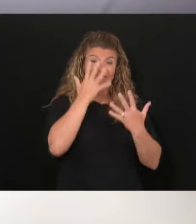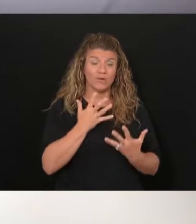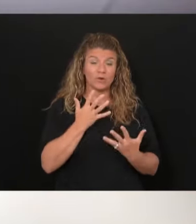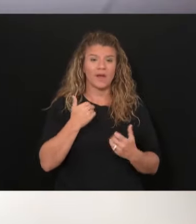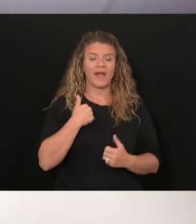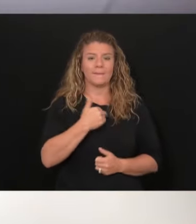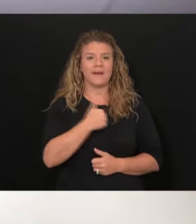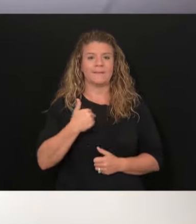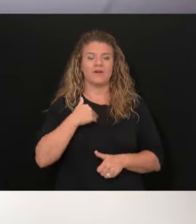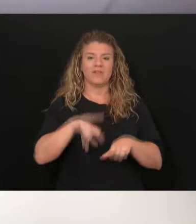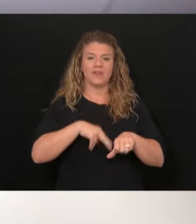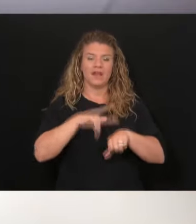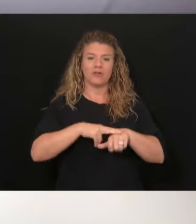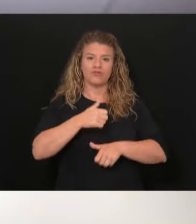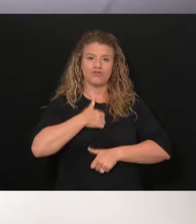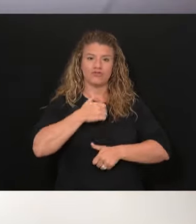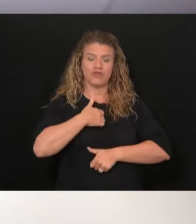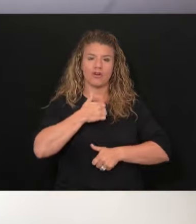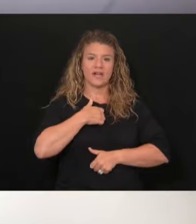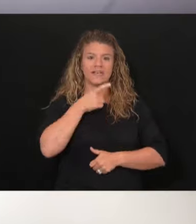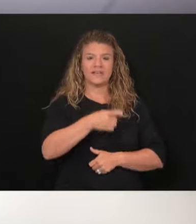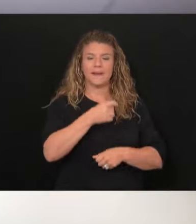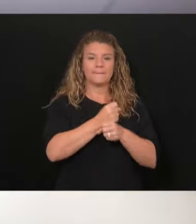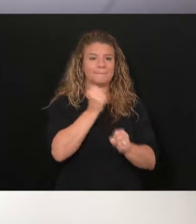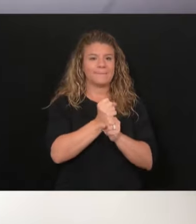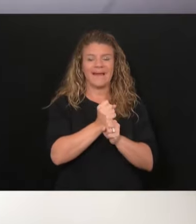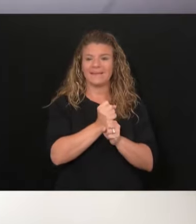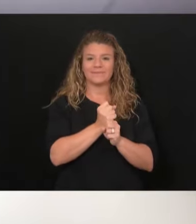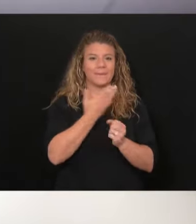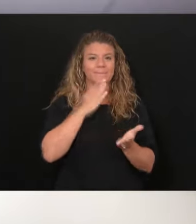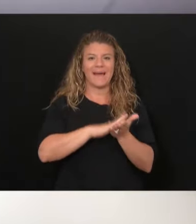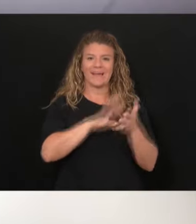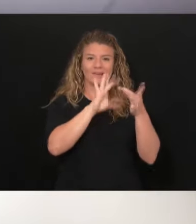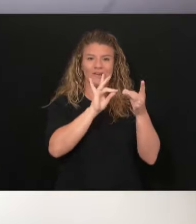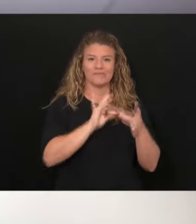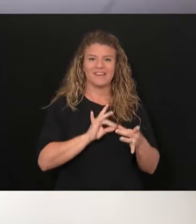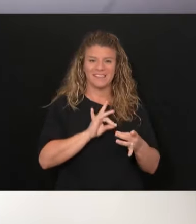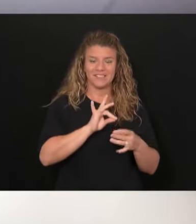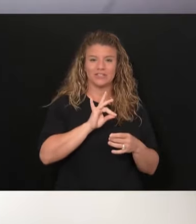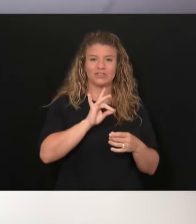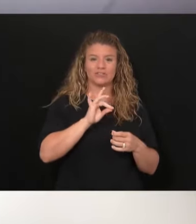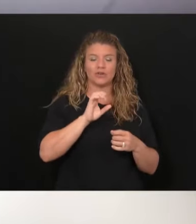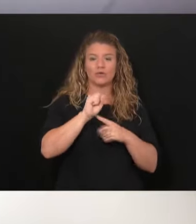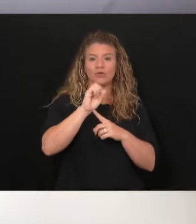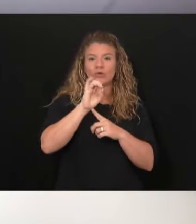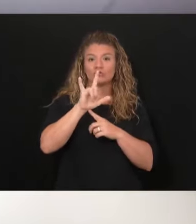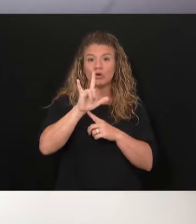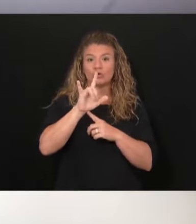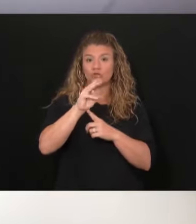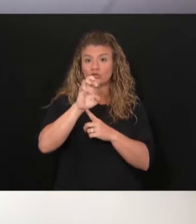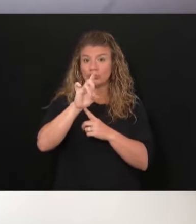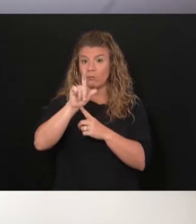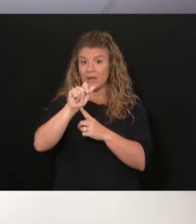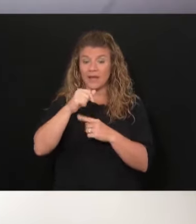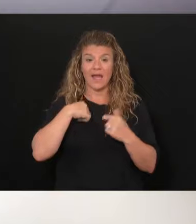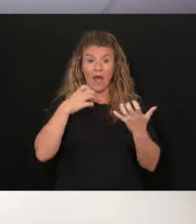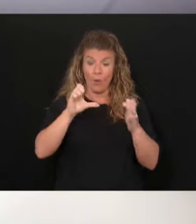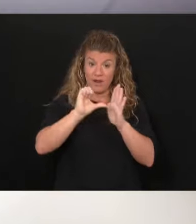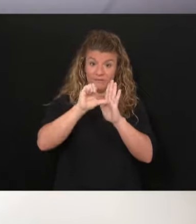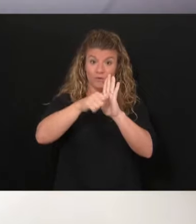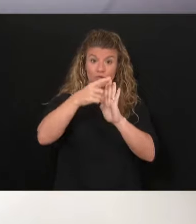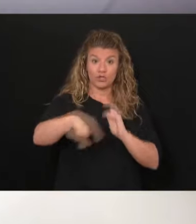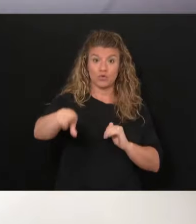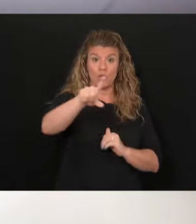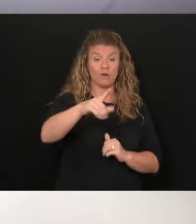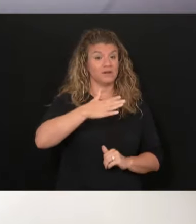the National Guard who made some inflammatory comments on social media. Just want to know, again, to reinforce to folks that it's